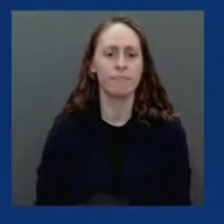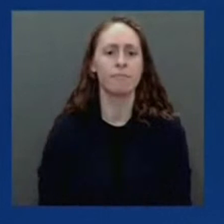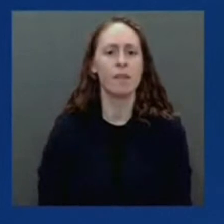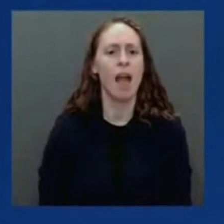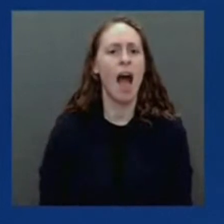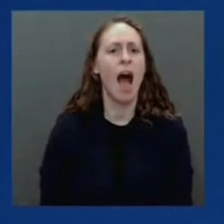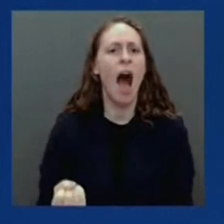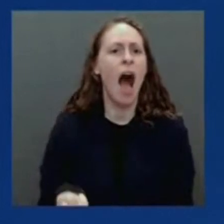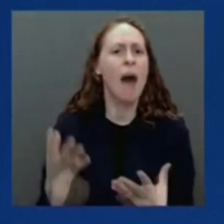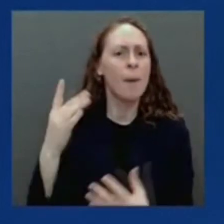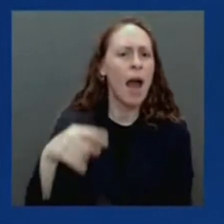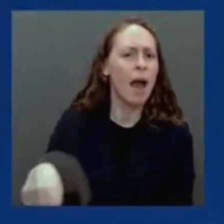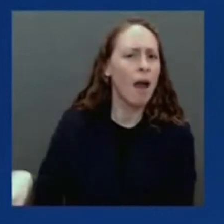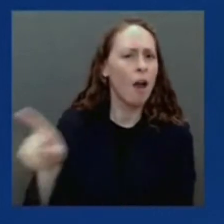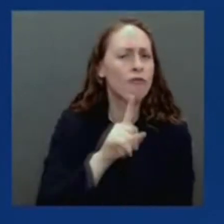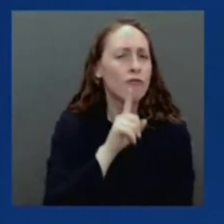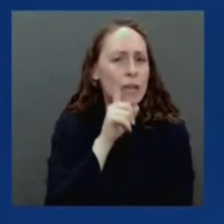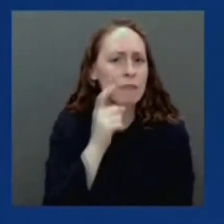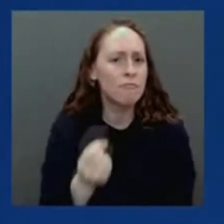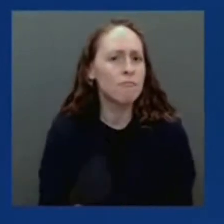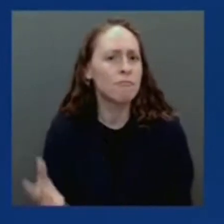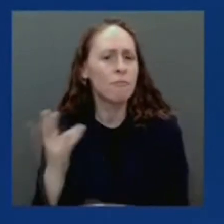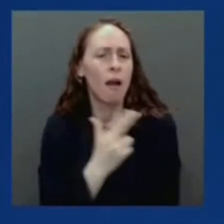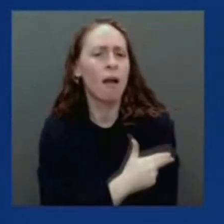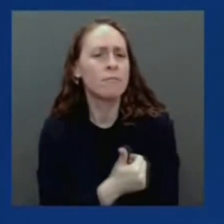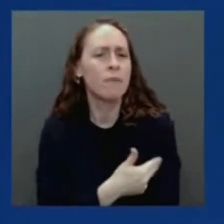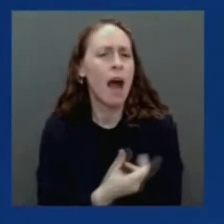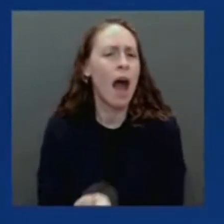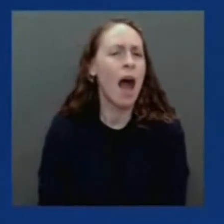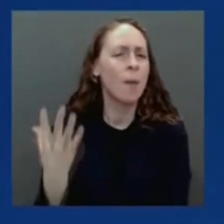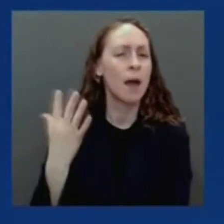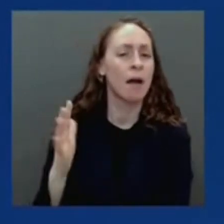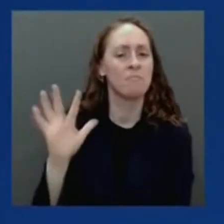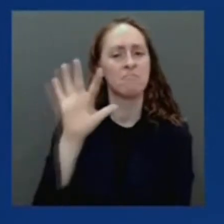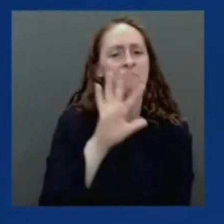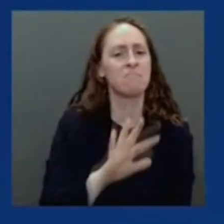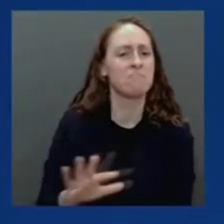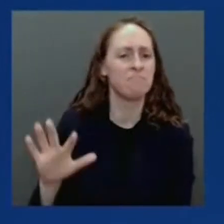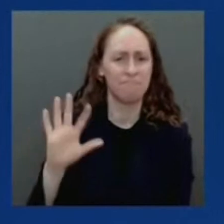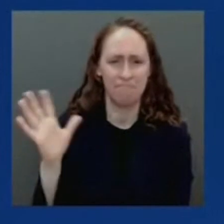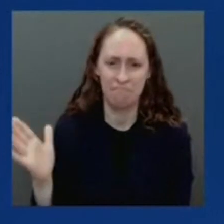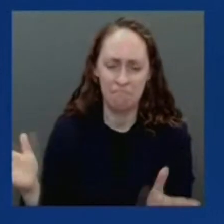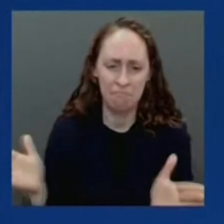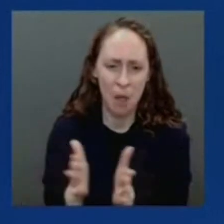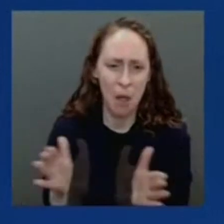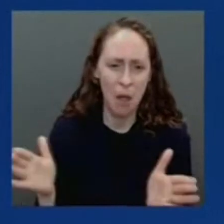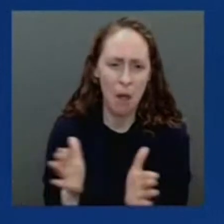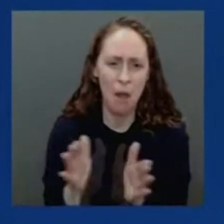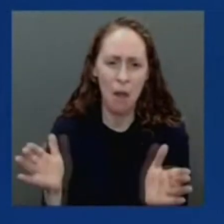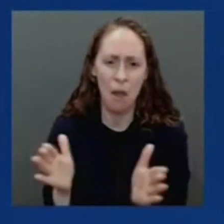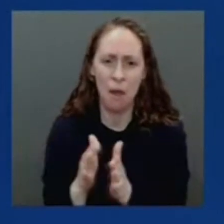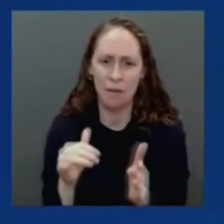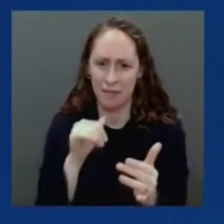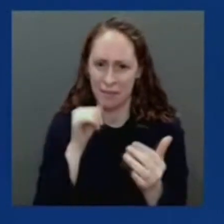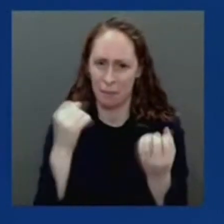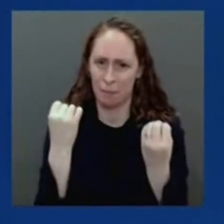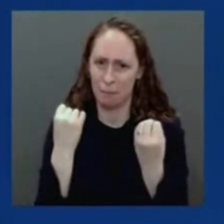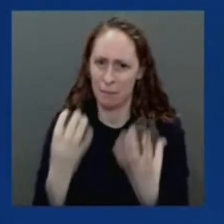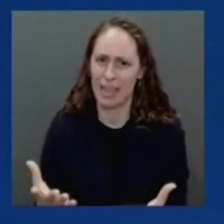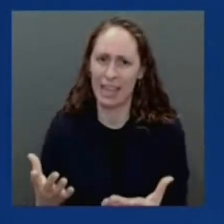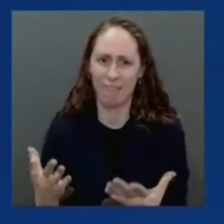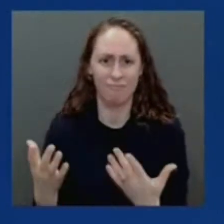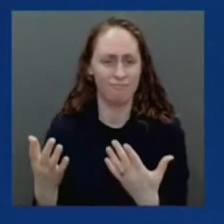same trends are seen across all age groups. These data show us that the percent of people who are currently hospitalized